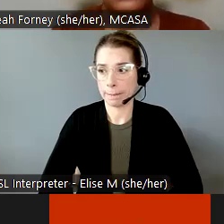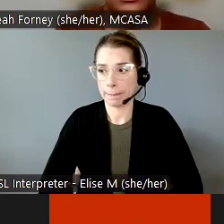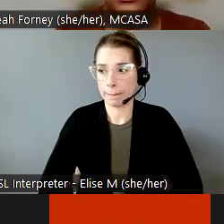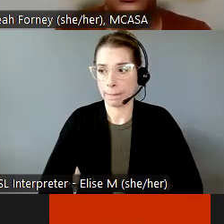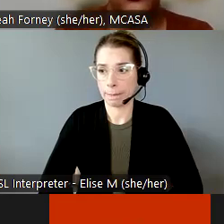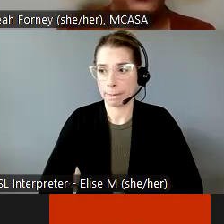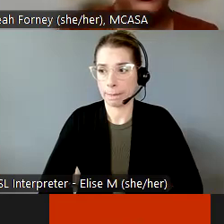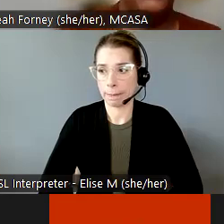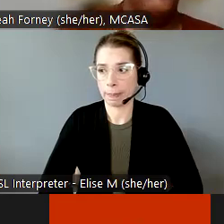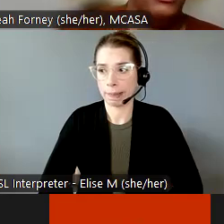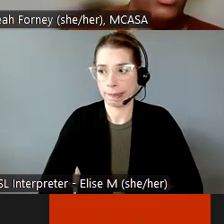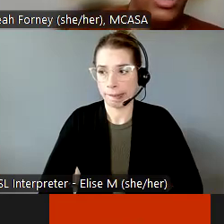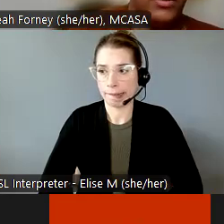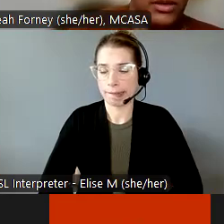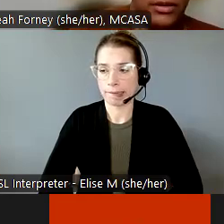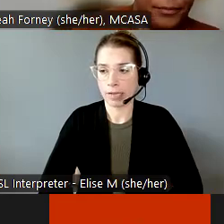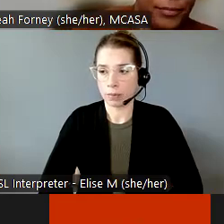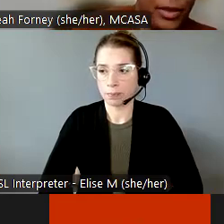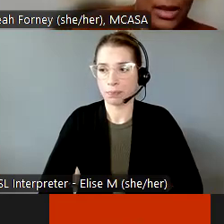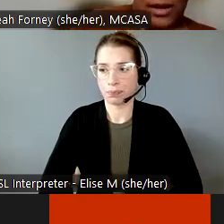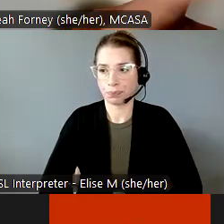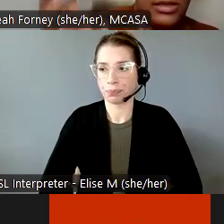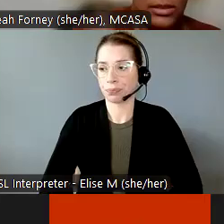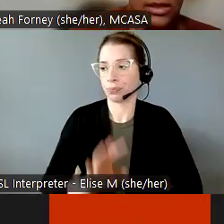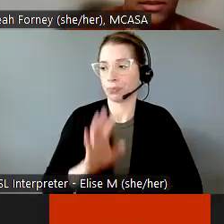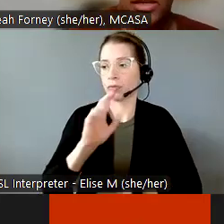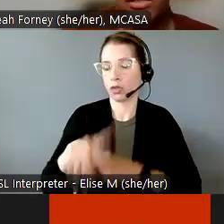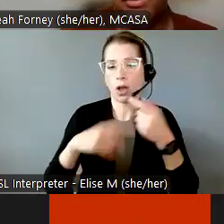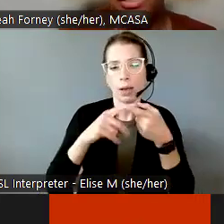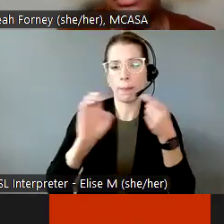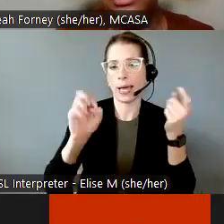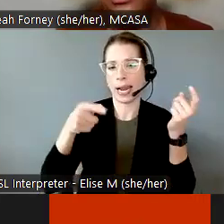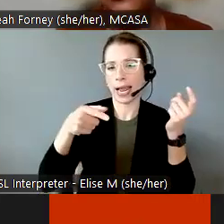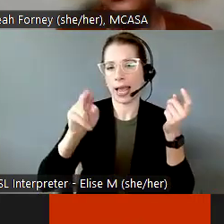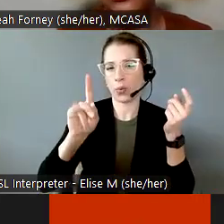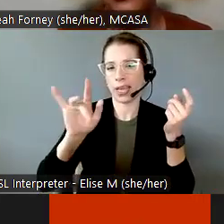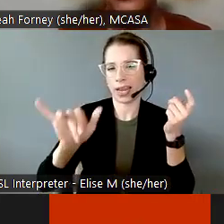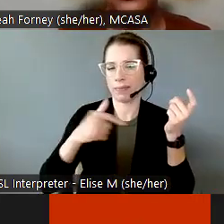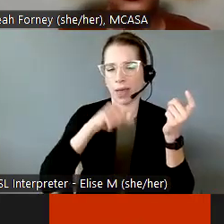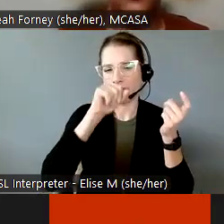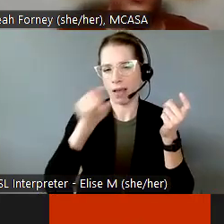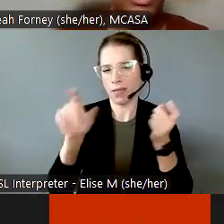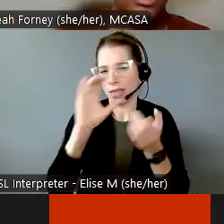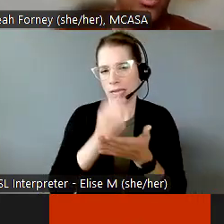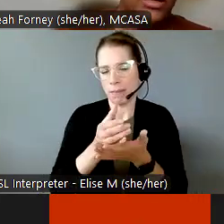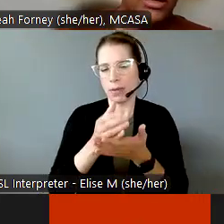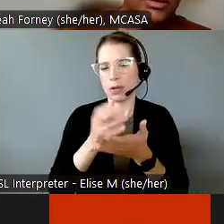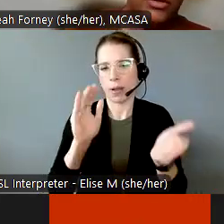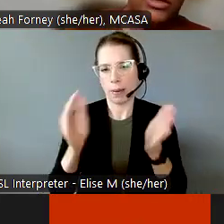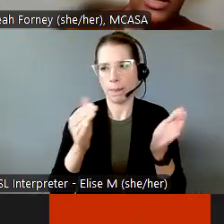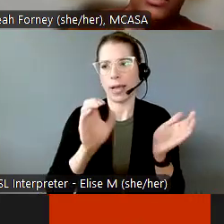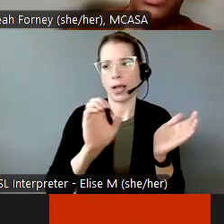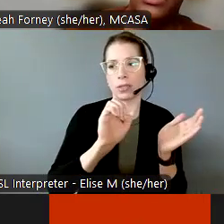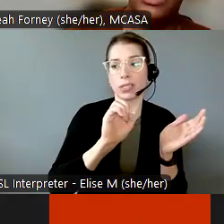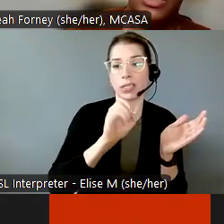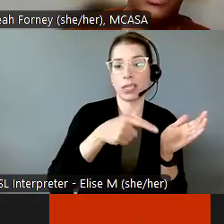So let's talk a little bit about equity. I love this image because it gives you a comparison of what equality